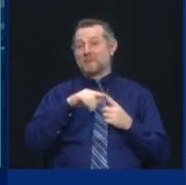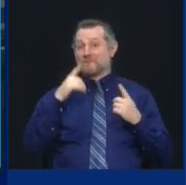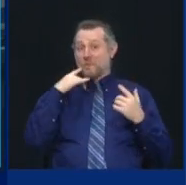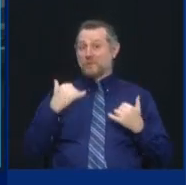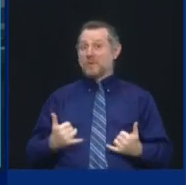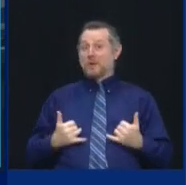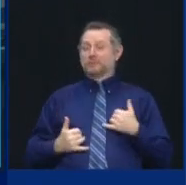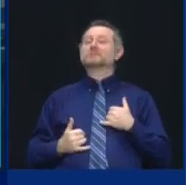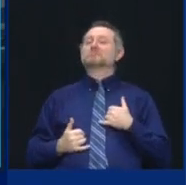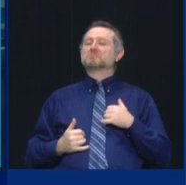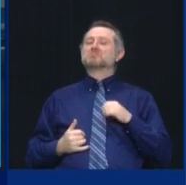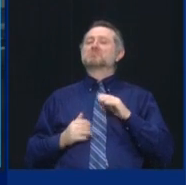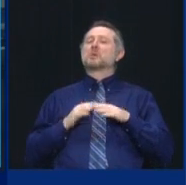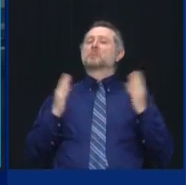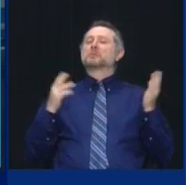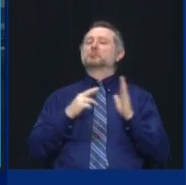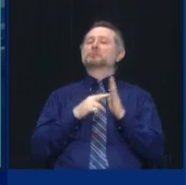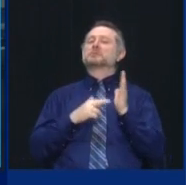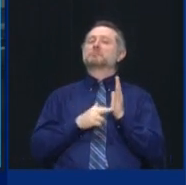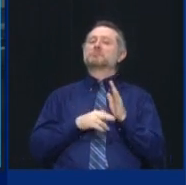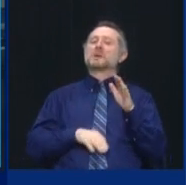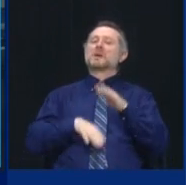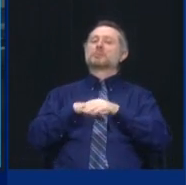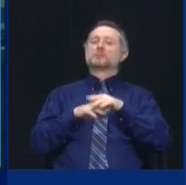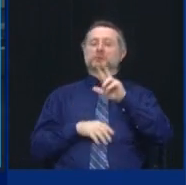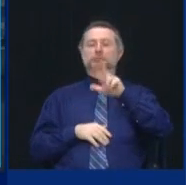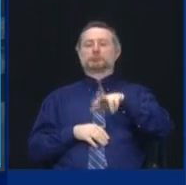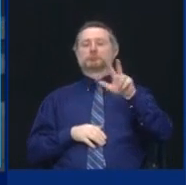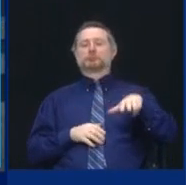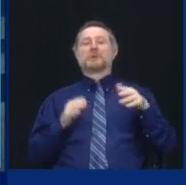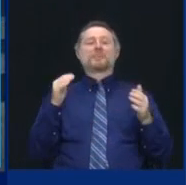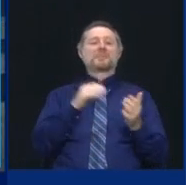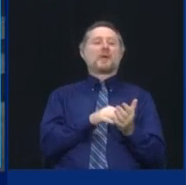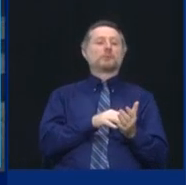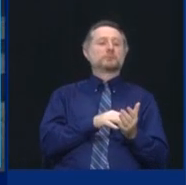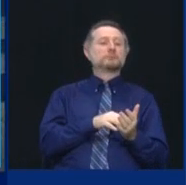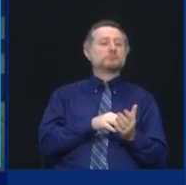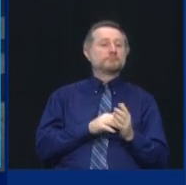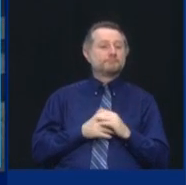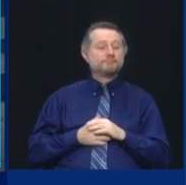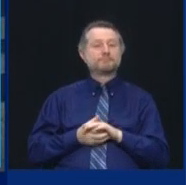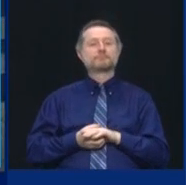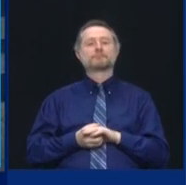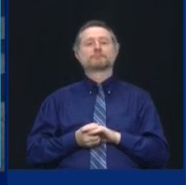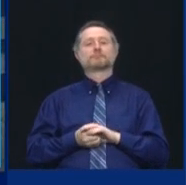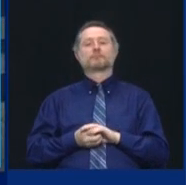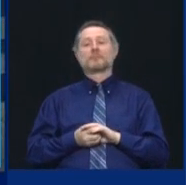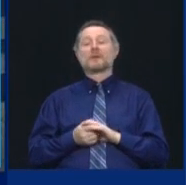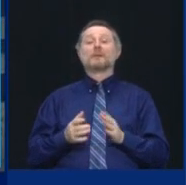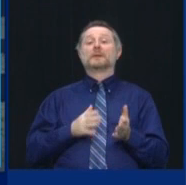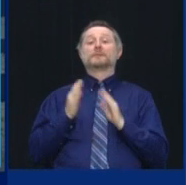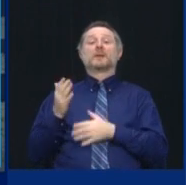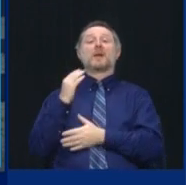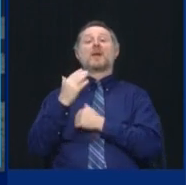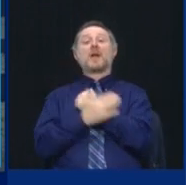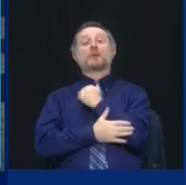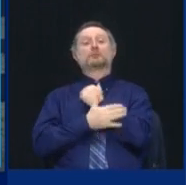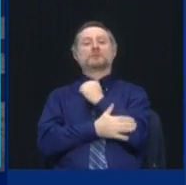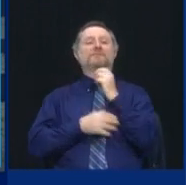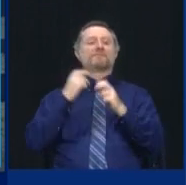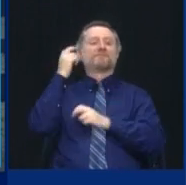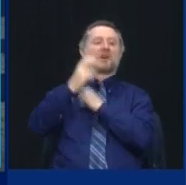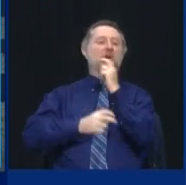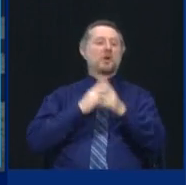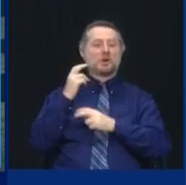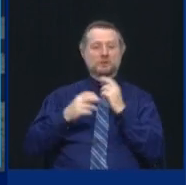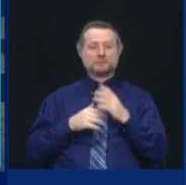now, for the opening registration, it's 33,000 runners. County fairs,